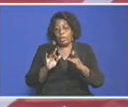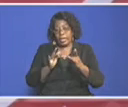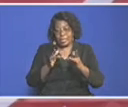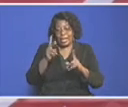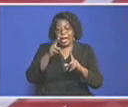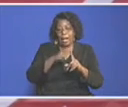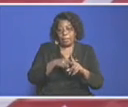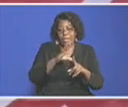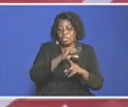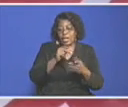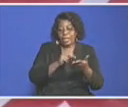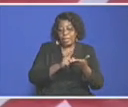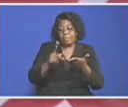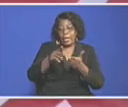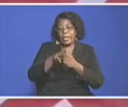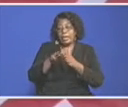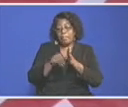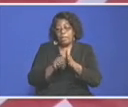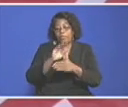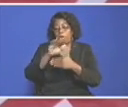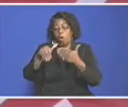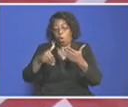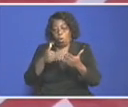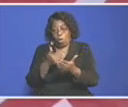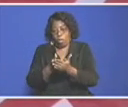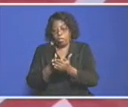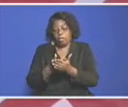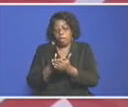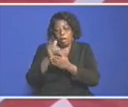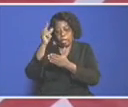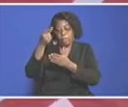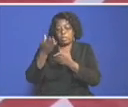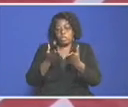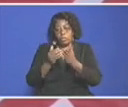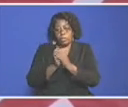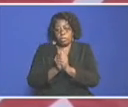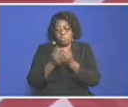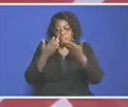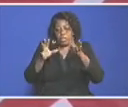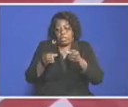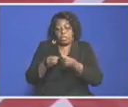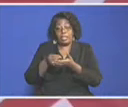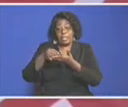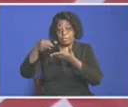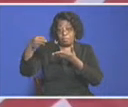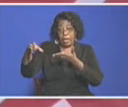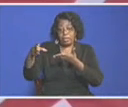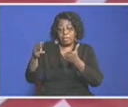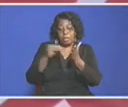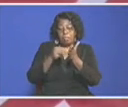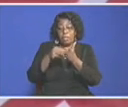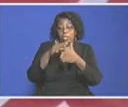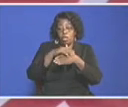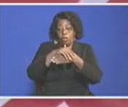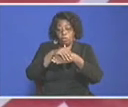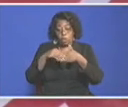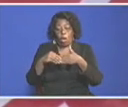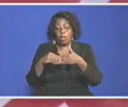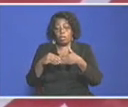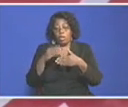application and payment for all services. We have already spent millions of dollars in upgrading the